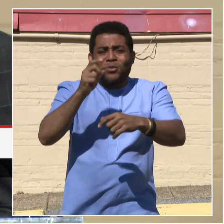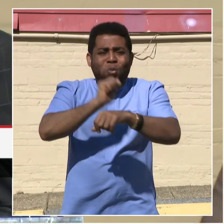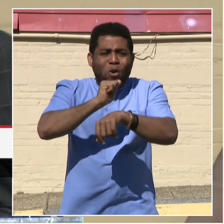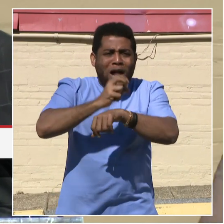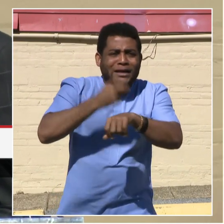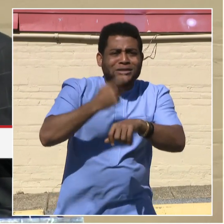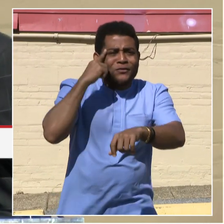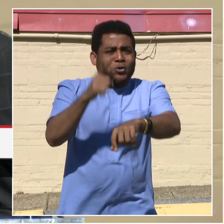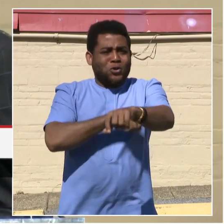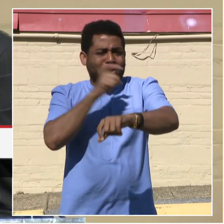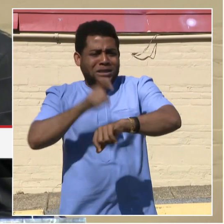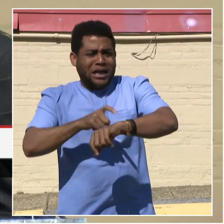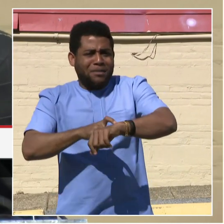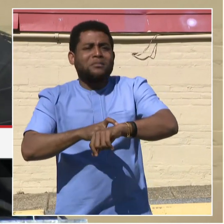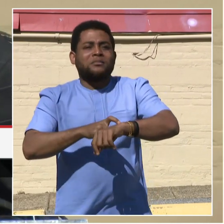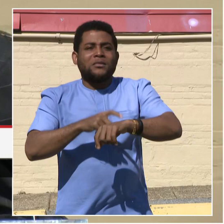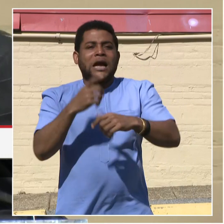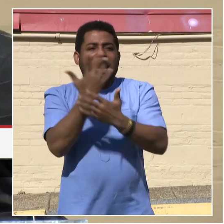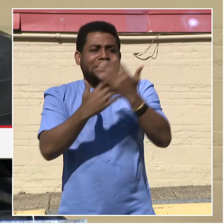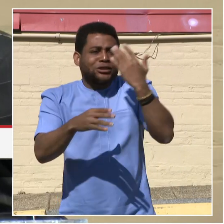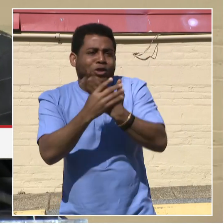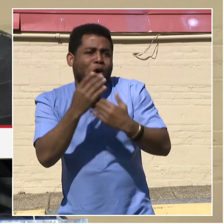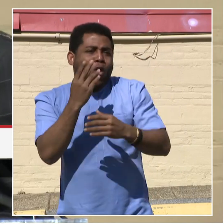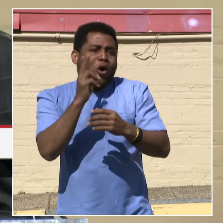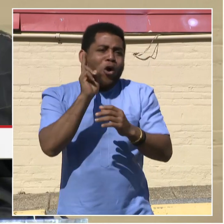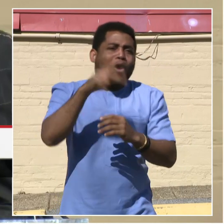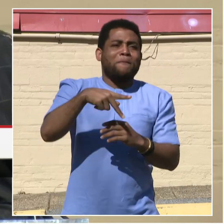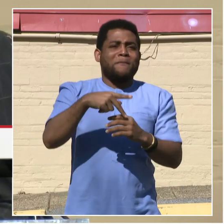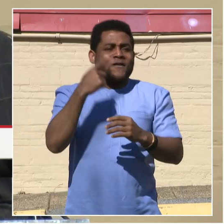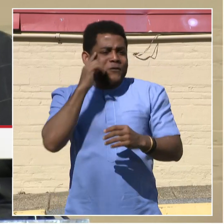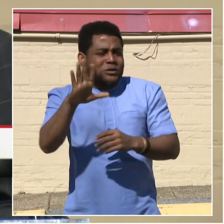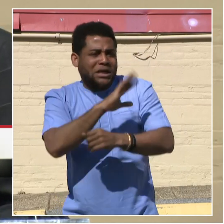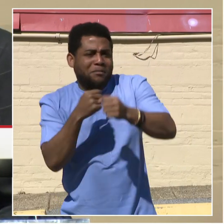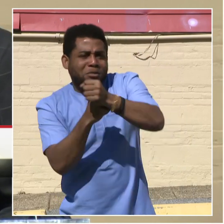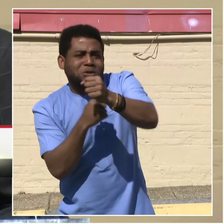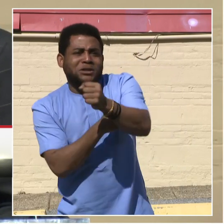her to build on the solid foundation that she's already established.